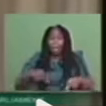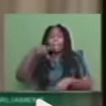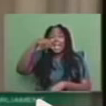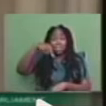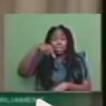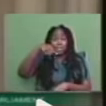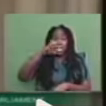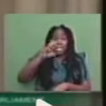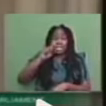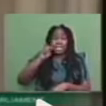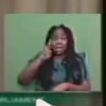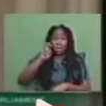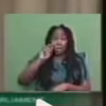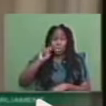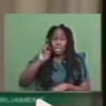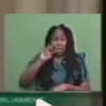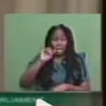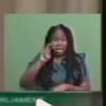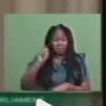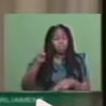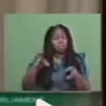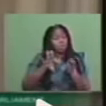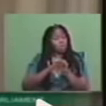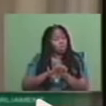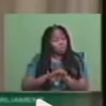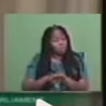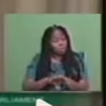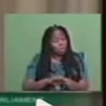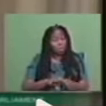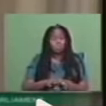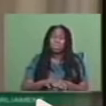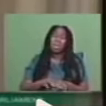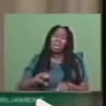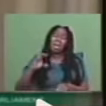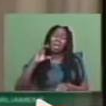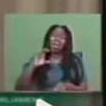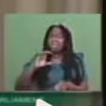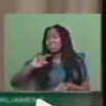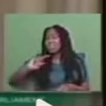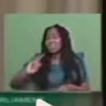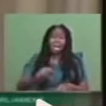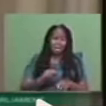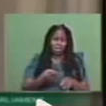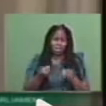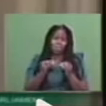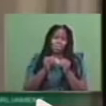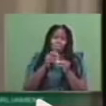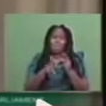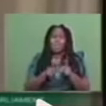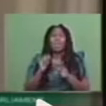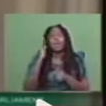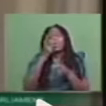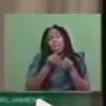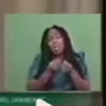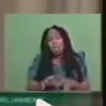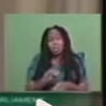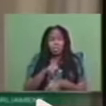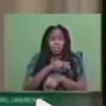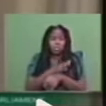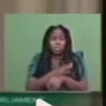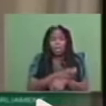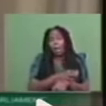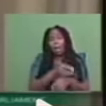second term as Prime Minister, hundreds of thousands more are marked to lose jobs in the manufacturing, beverage,